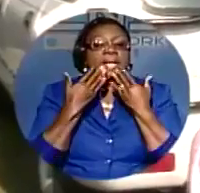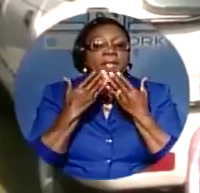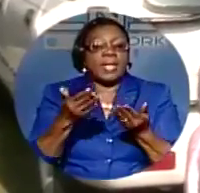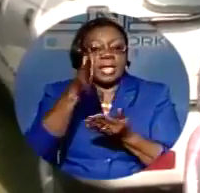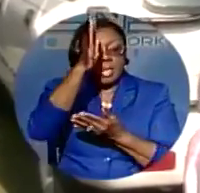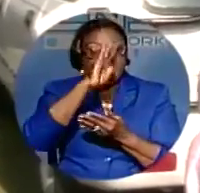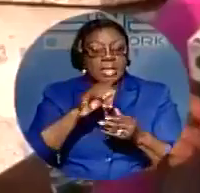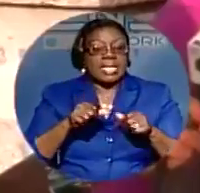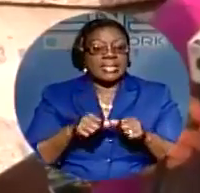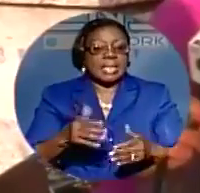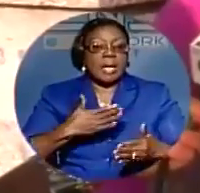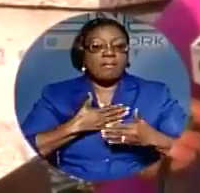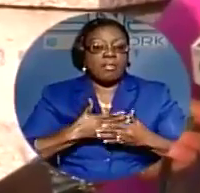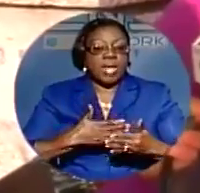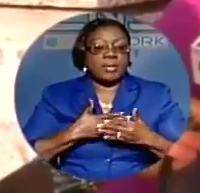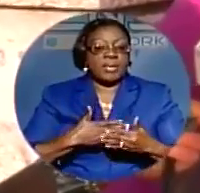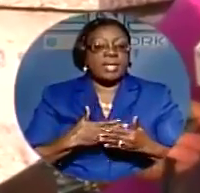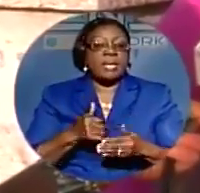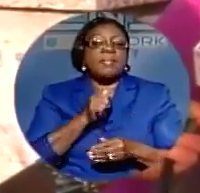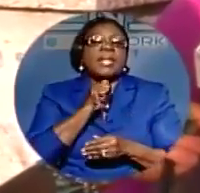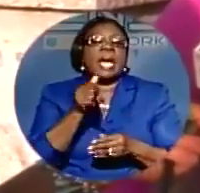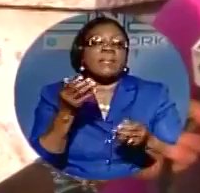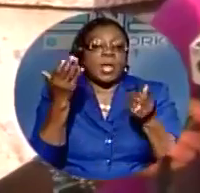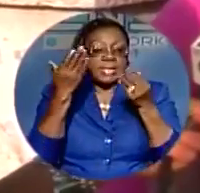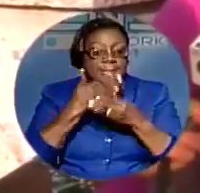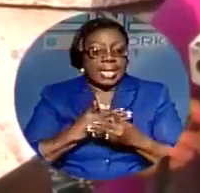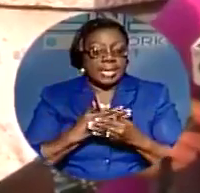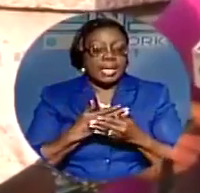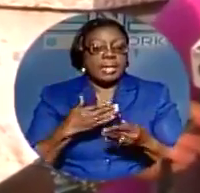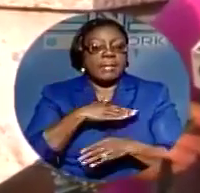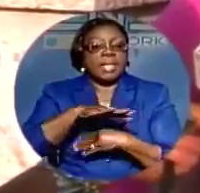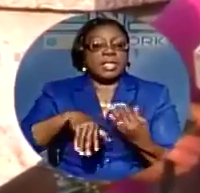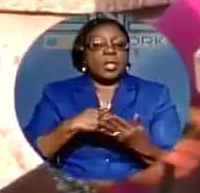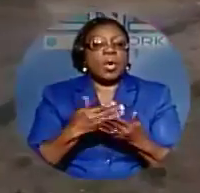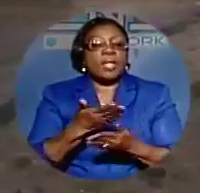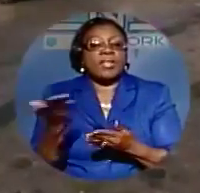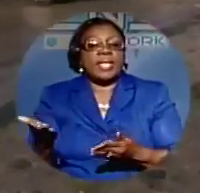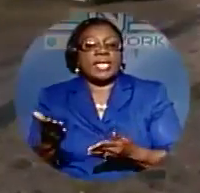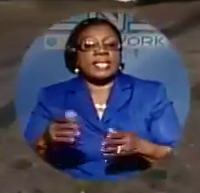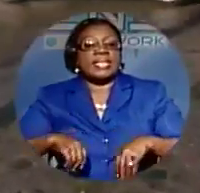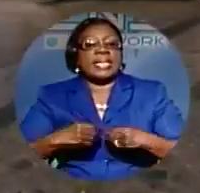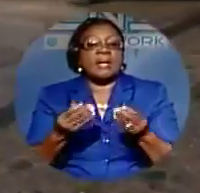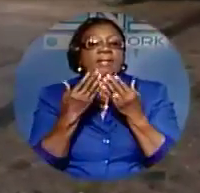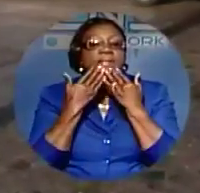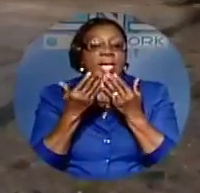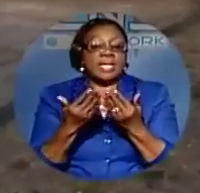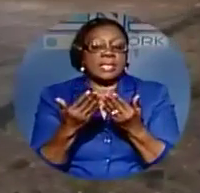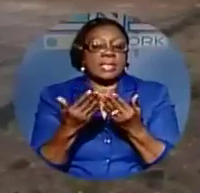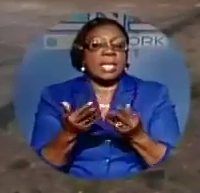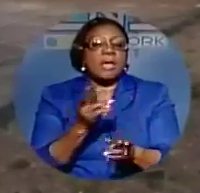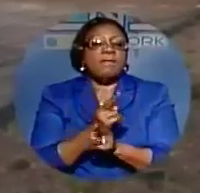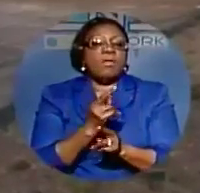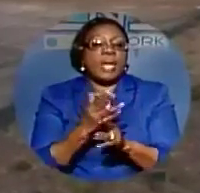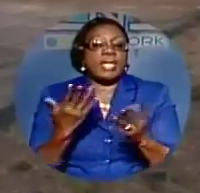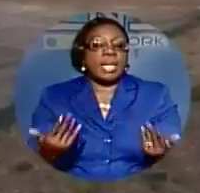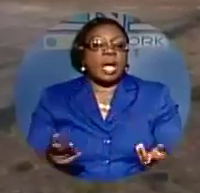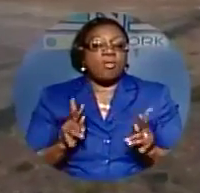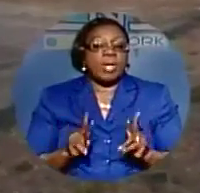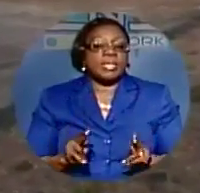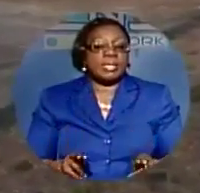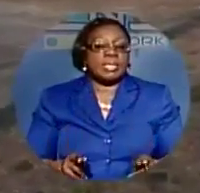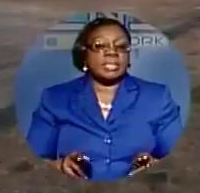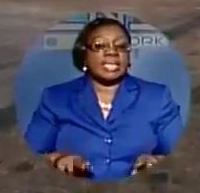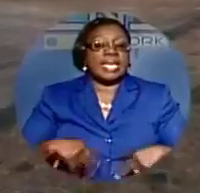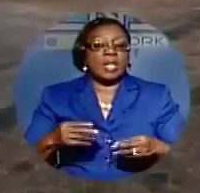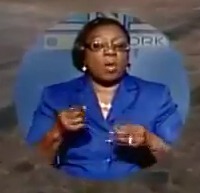I still have breath. But I'm not sad, because in all things I was told to give thanks. For right now, residents are attempting to get over